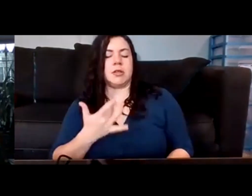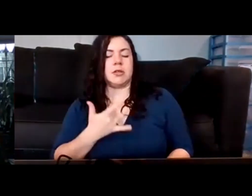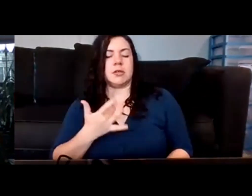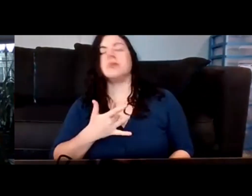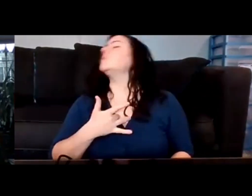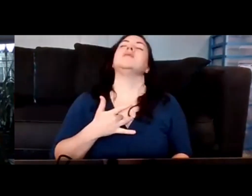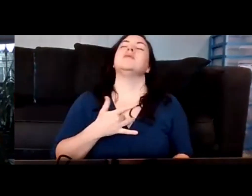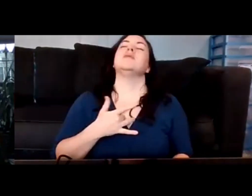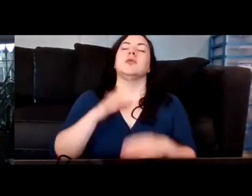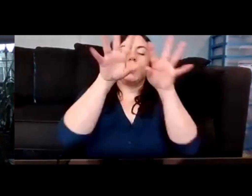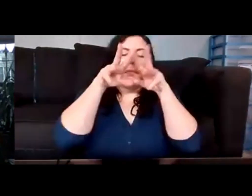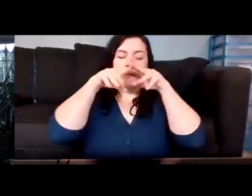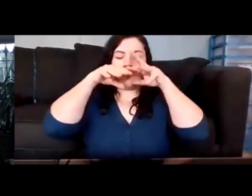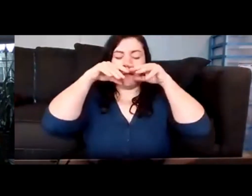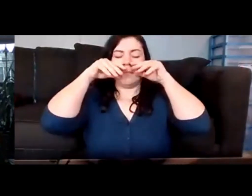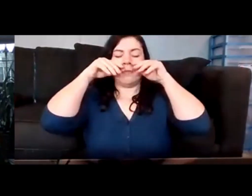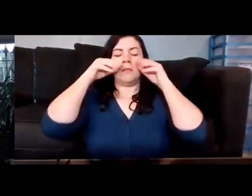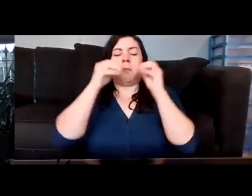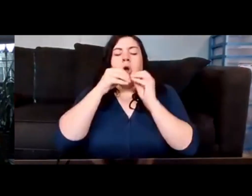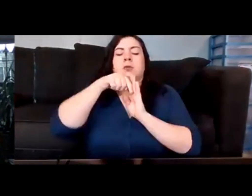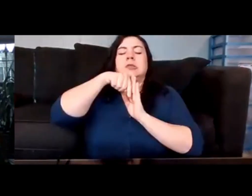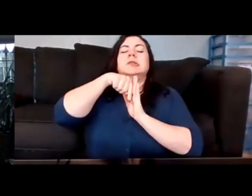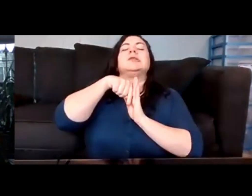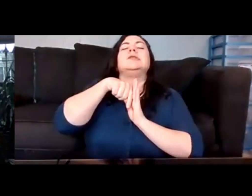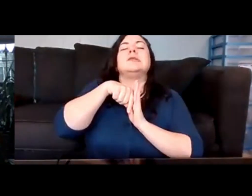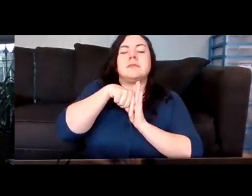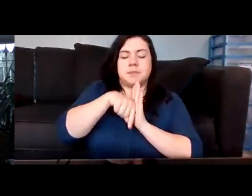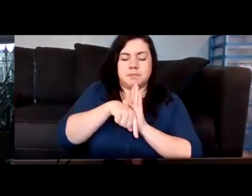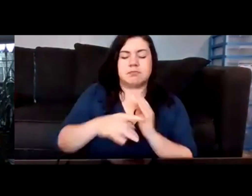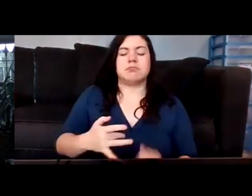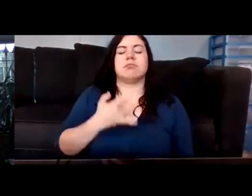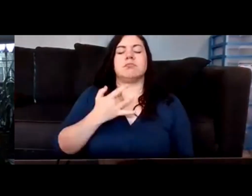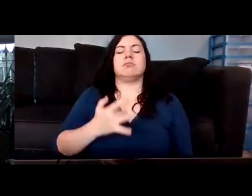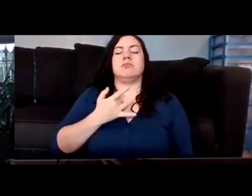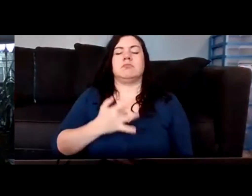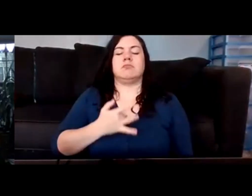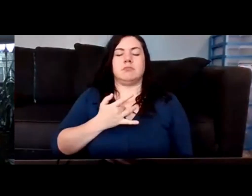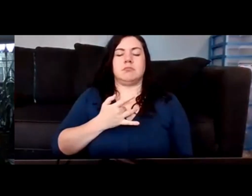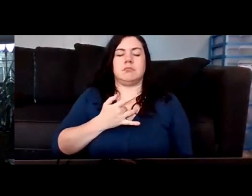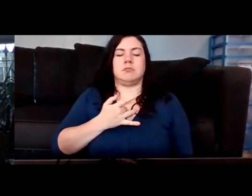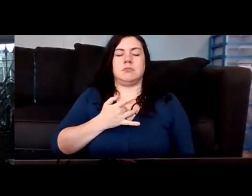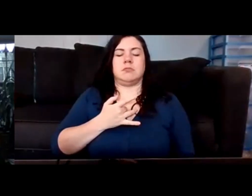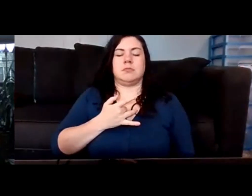little deeper, coming a little bit closer to yourself.